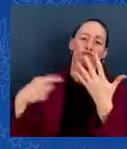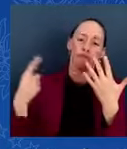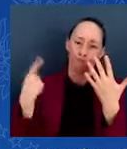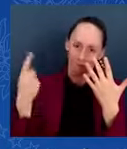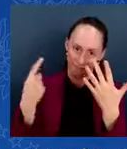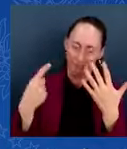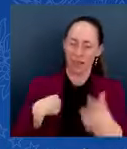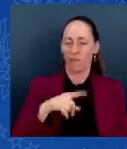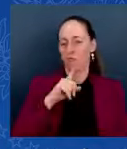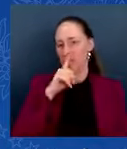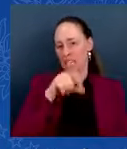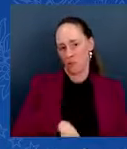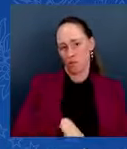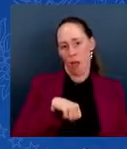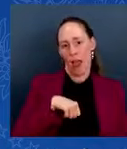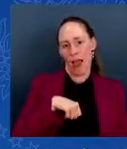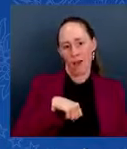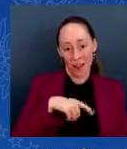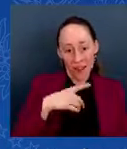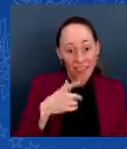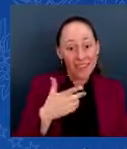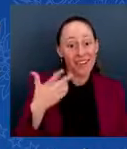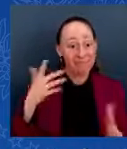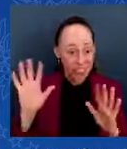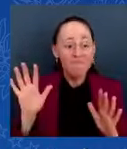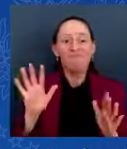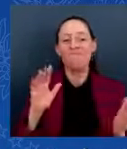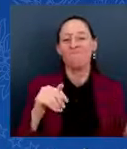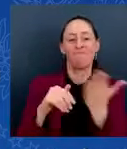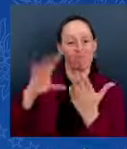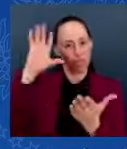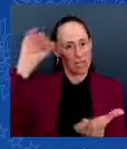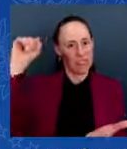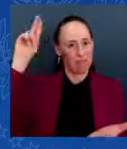president, Joe Biden, signed that bill into law.